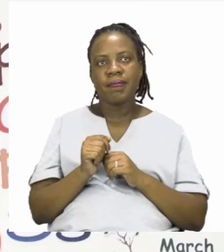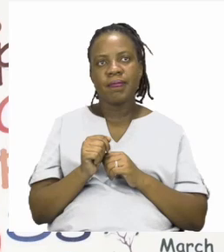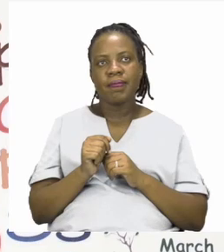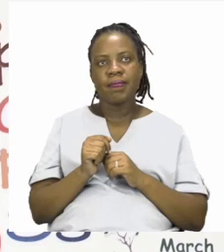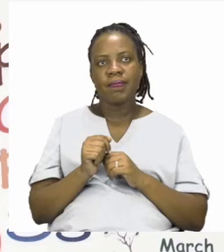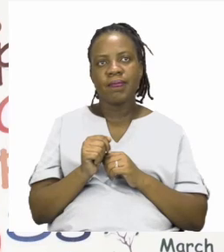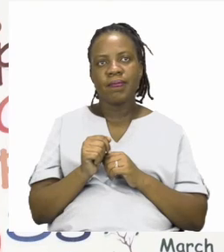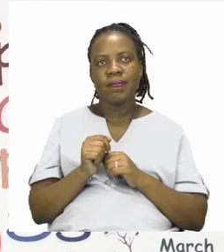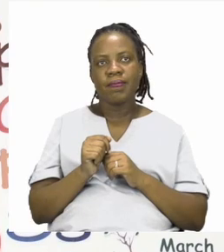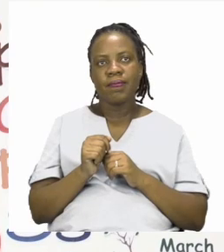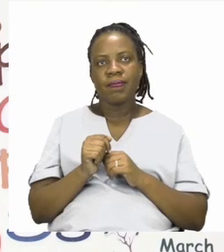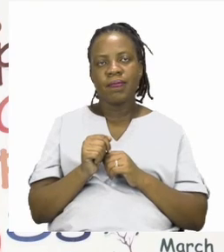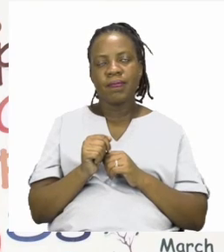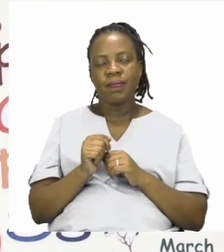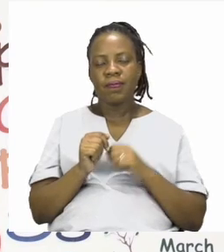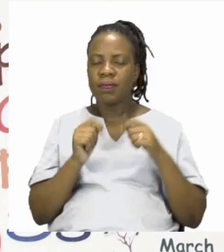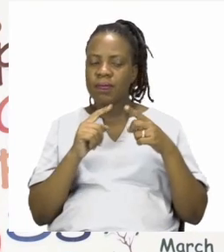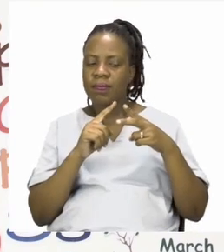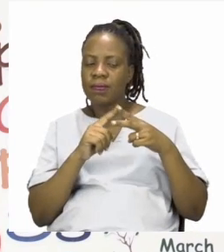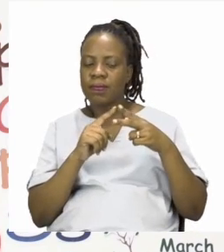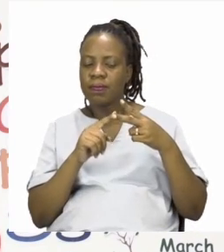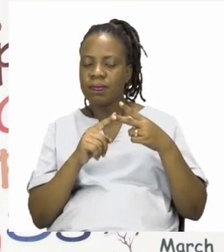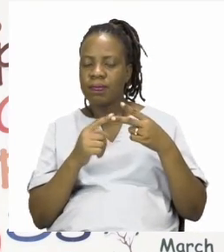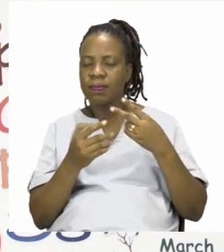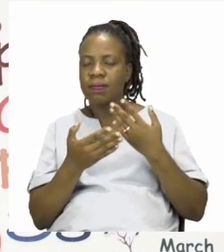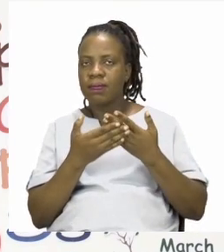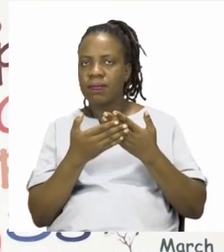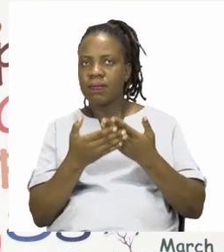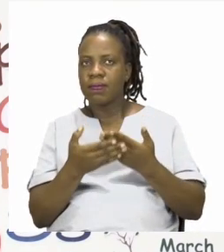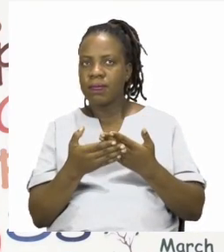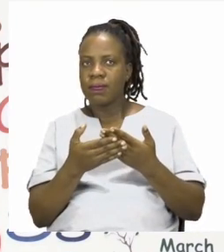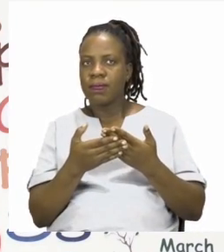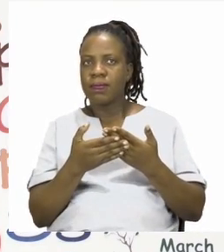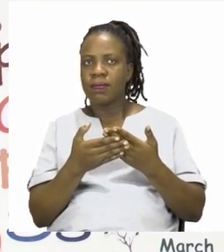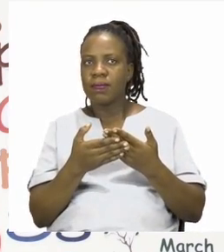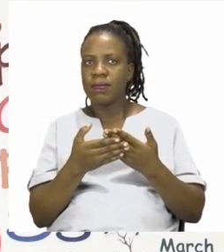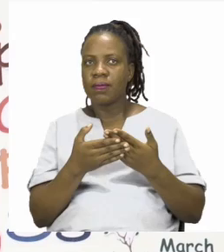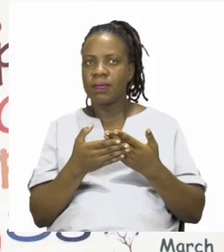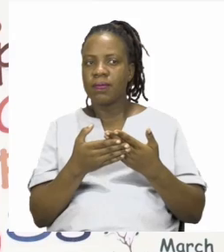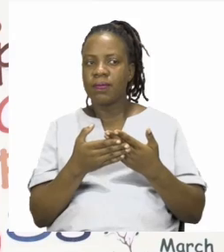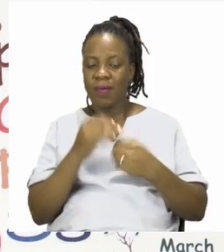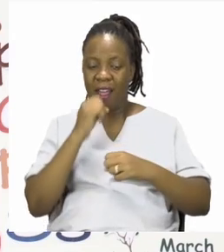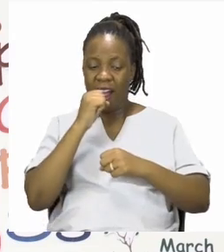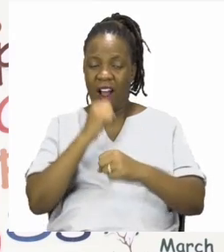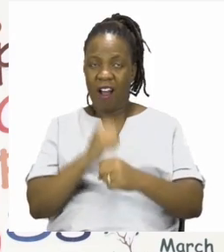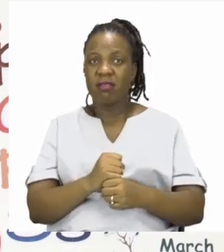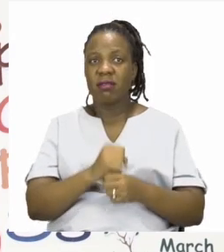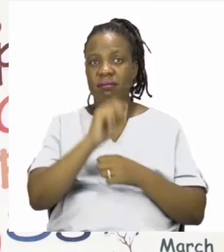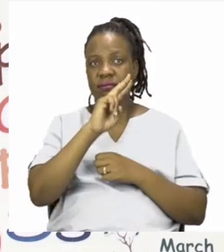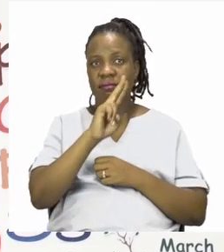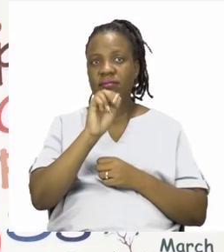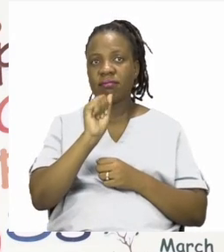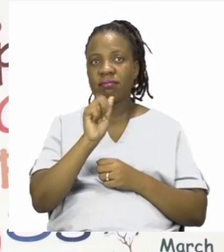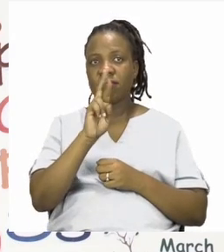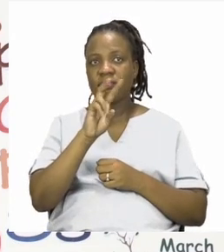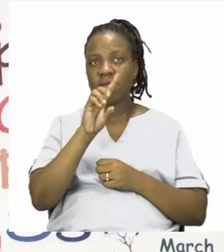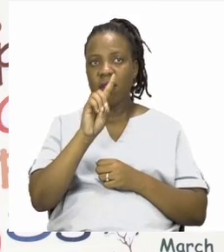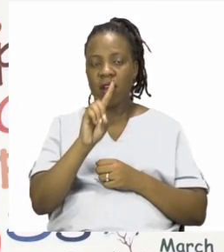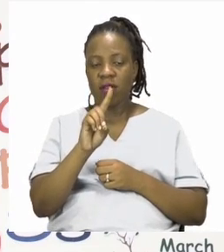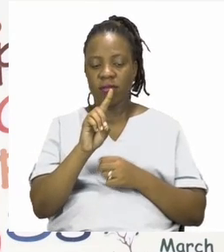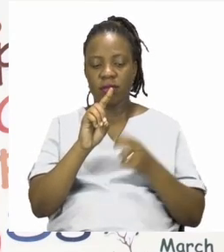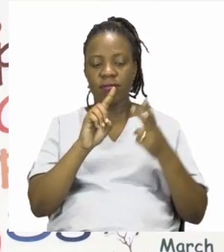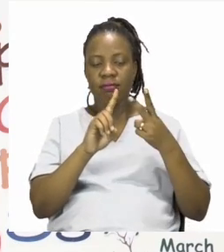words. Now the two words that we want to find in the crossword is the word hard and